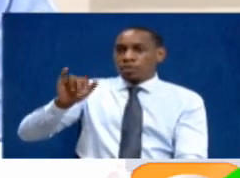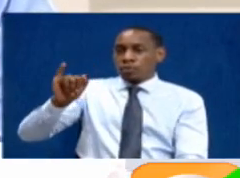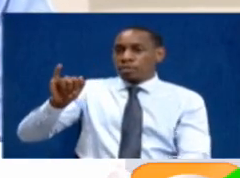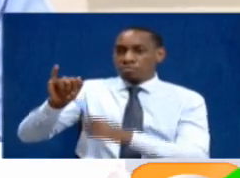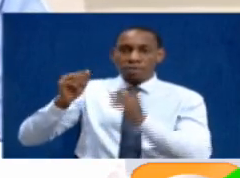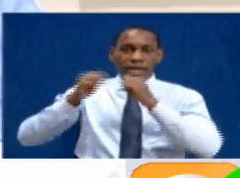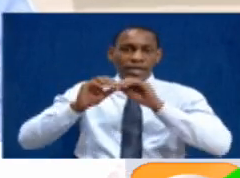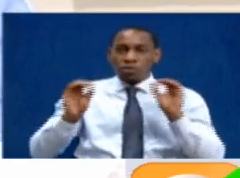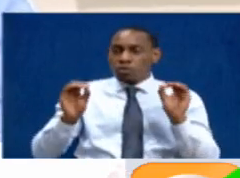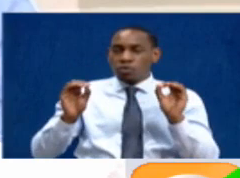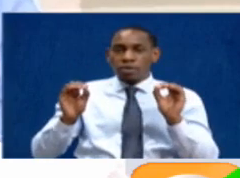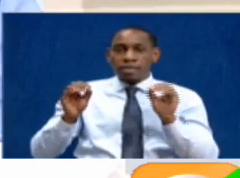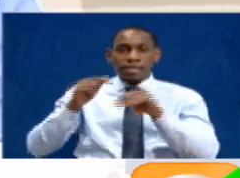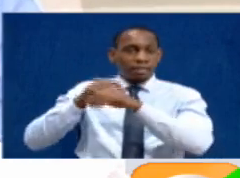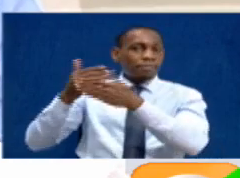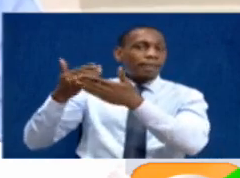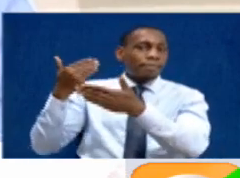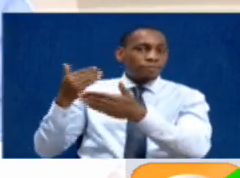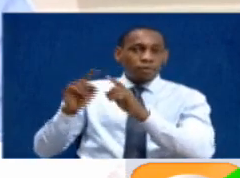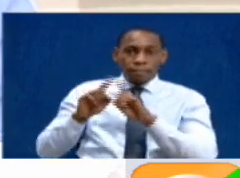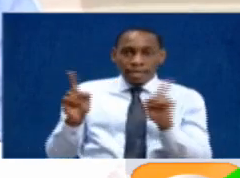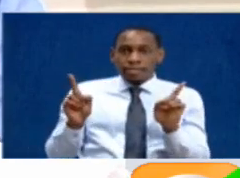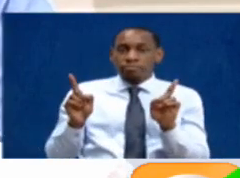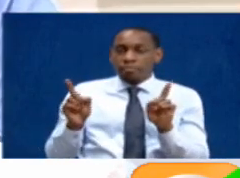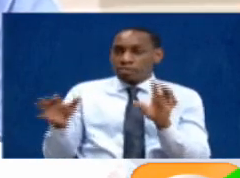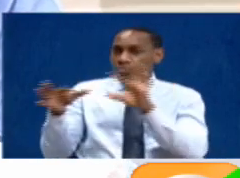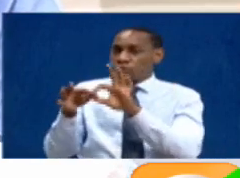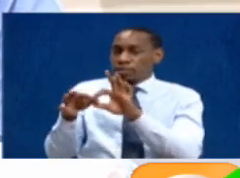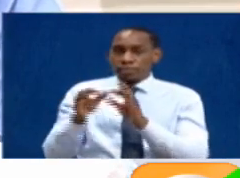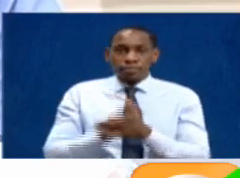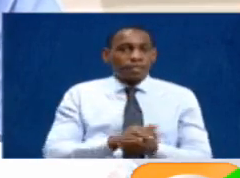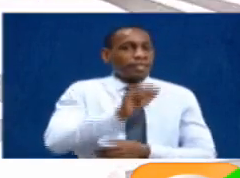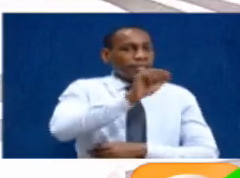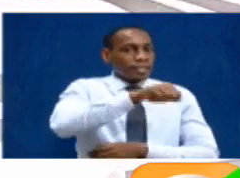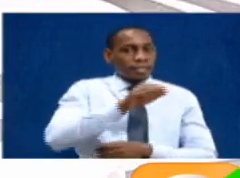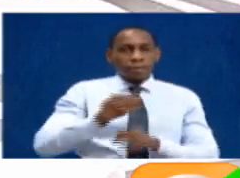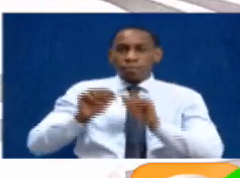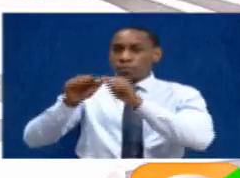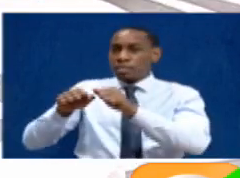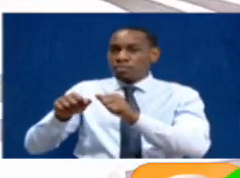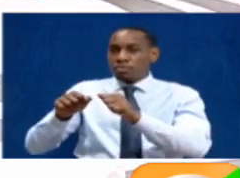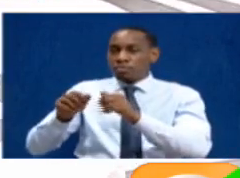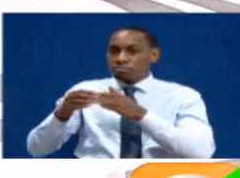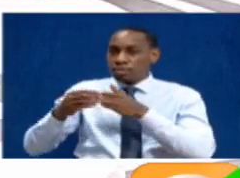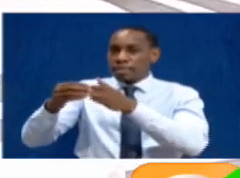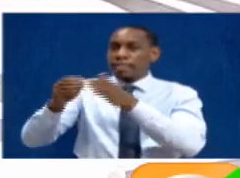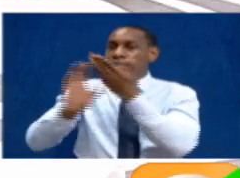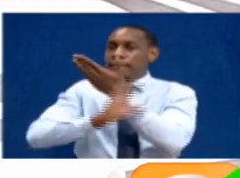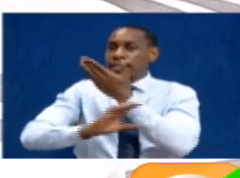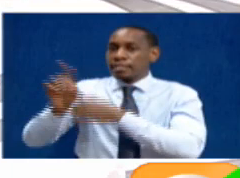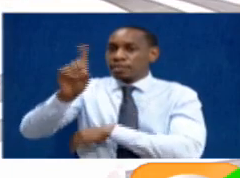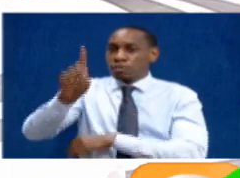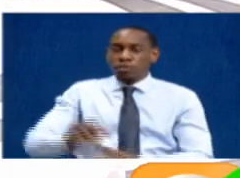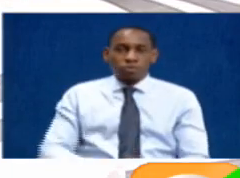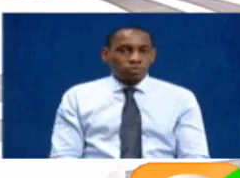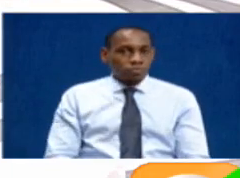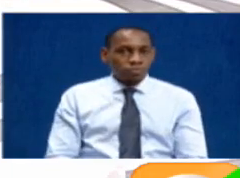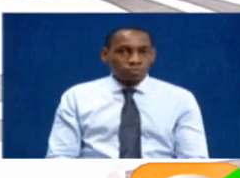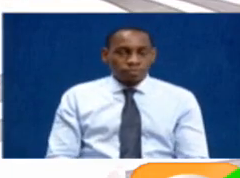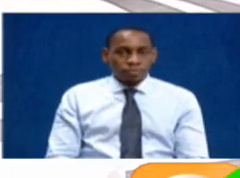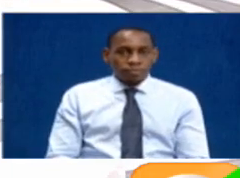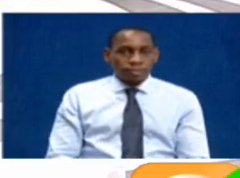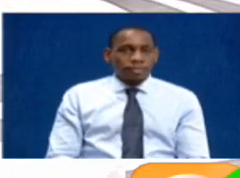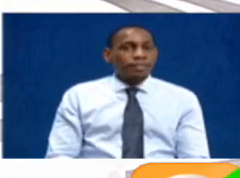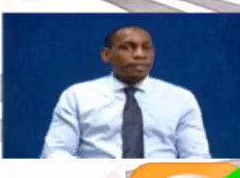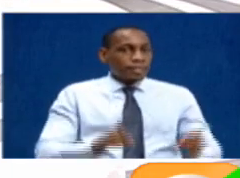you disagreed with a while back, but you patched up. No, yeah, of Could course. He be a candidate? Yeah, sure. Huh? No, I don't know whether he'll be a candidate,